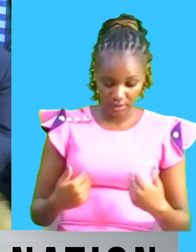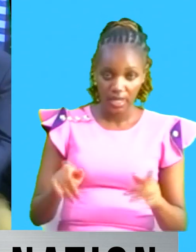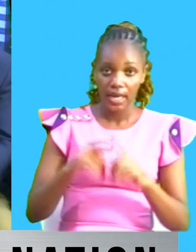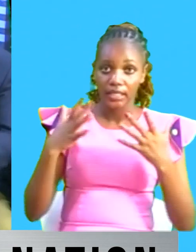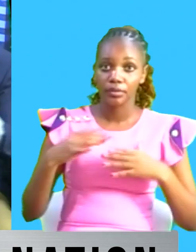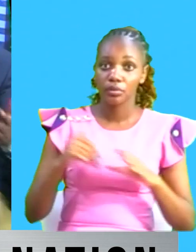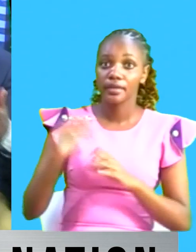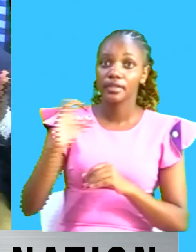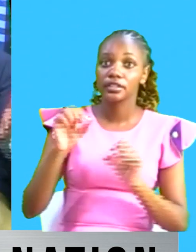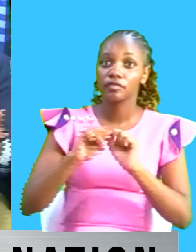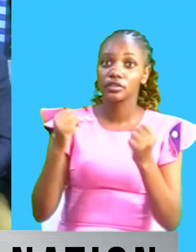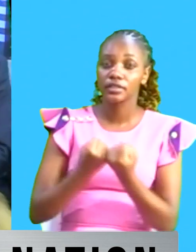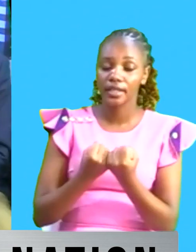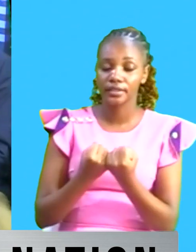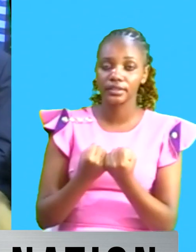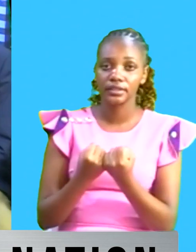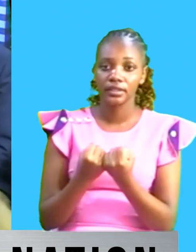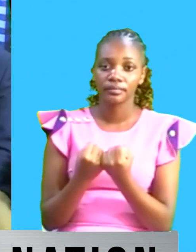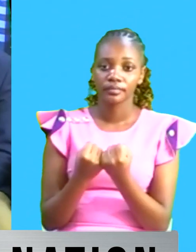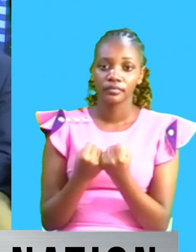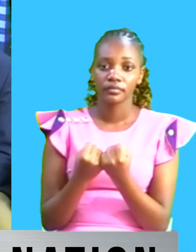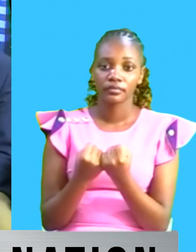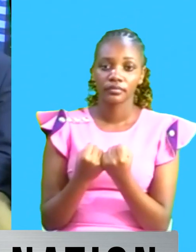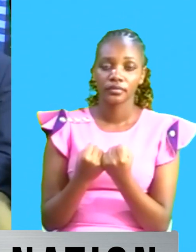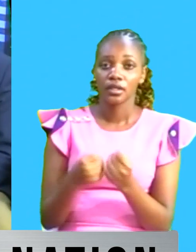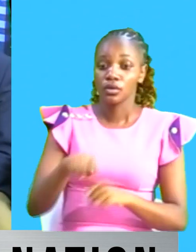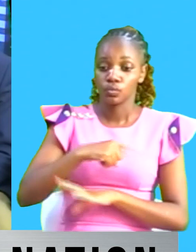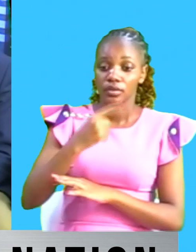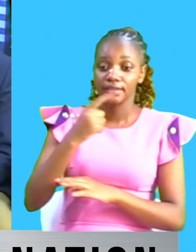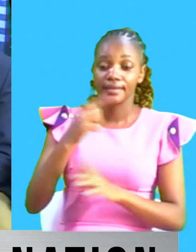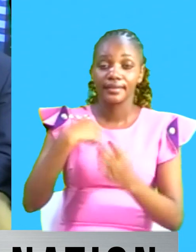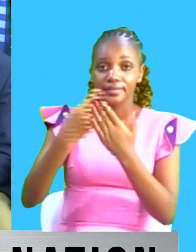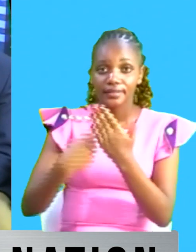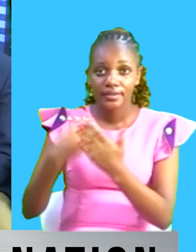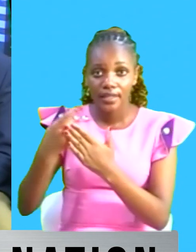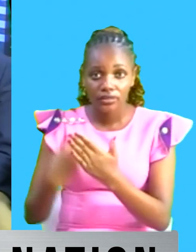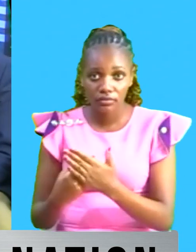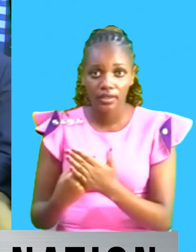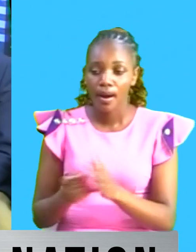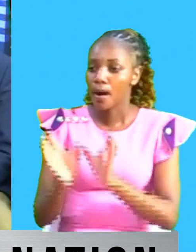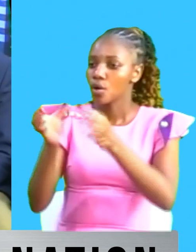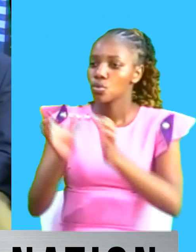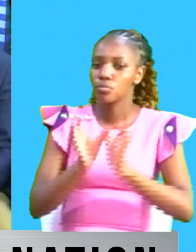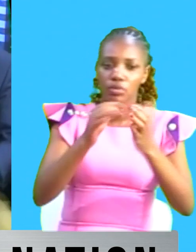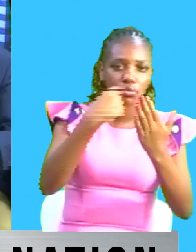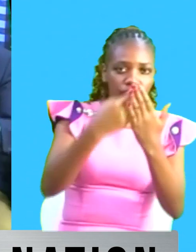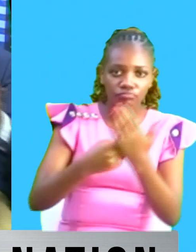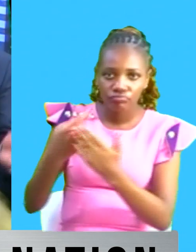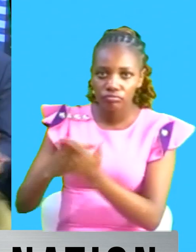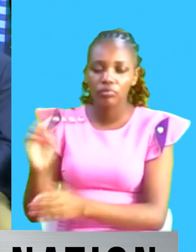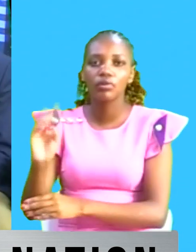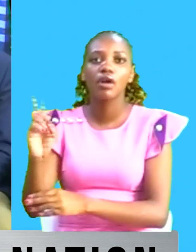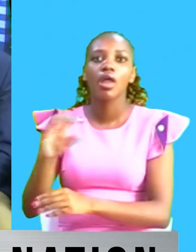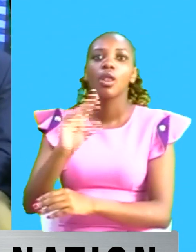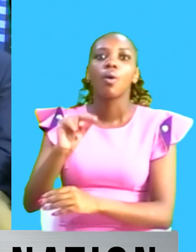civil society and what have you, Free Kenya and what have you, we are saying these discussions must not be bipartisan. They should be